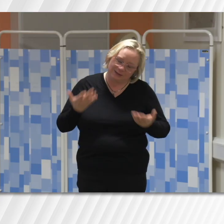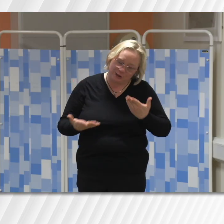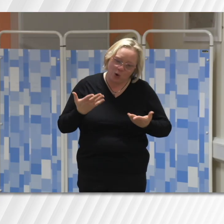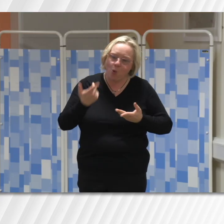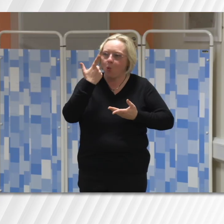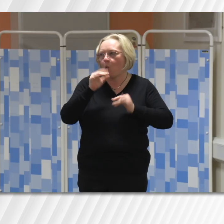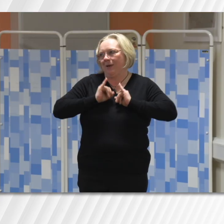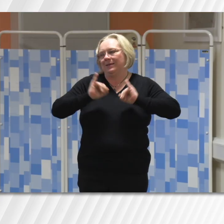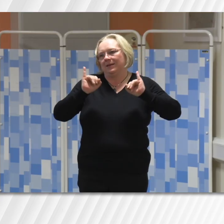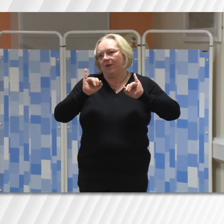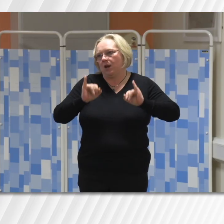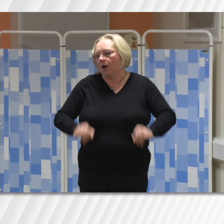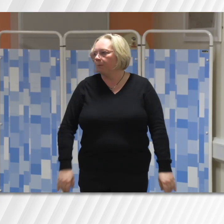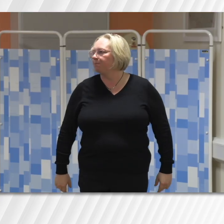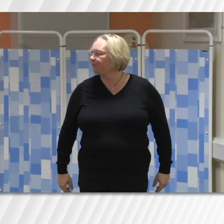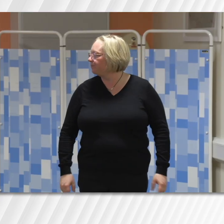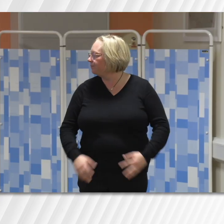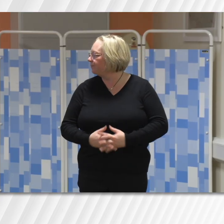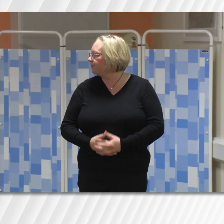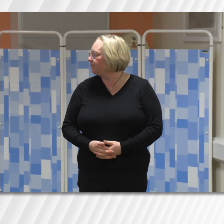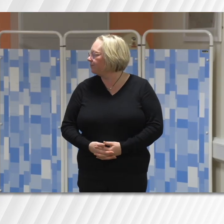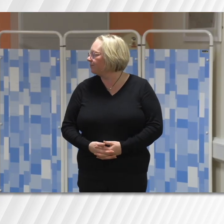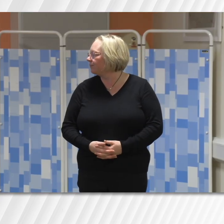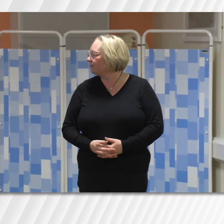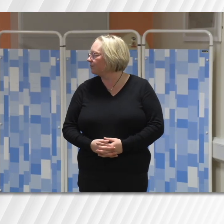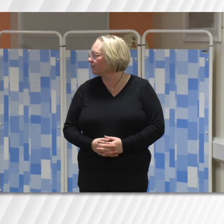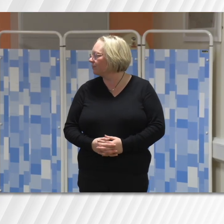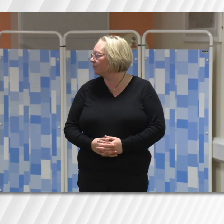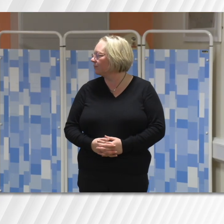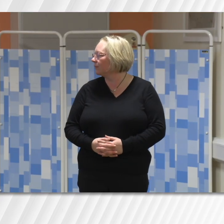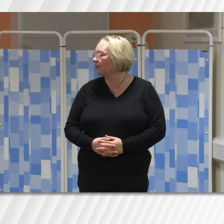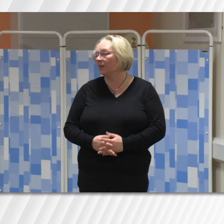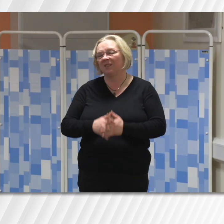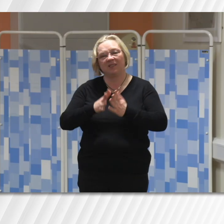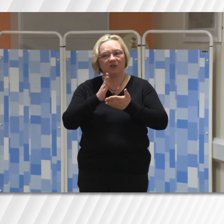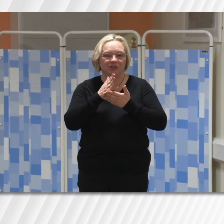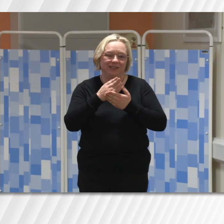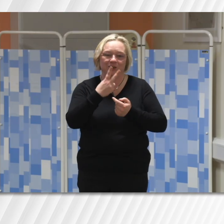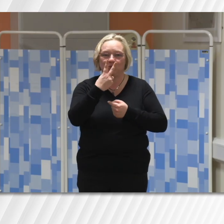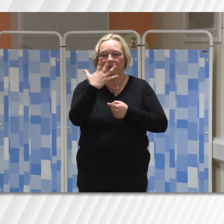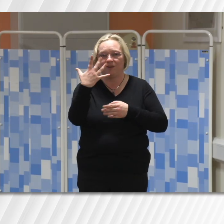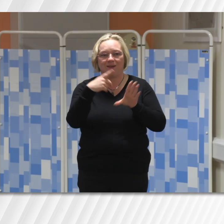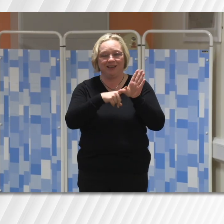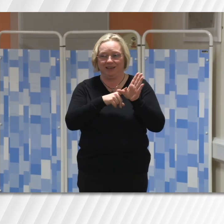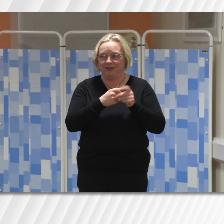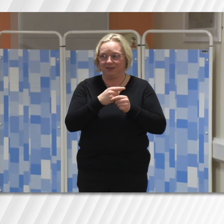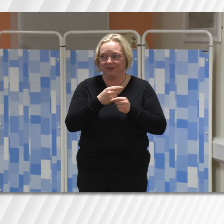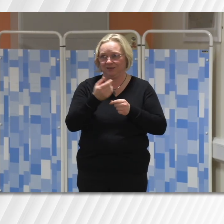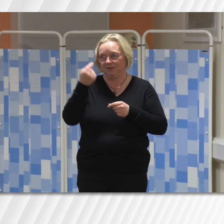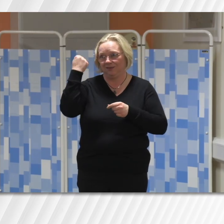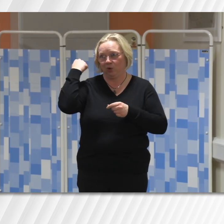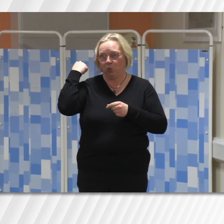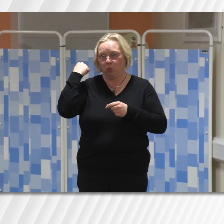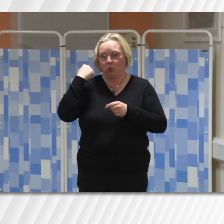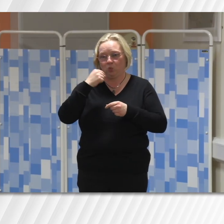well. So, and even 25 years ago, they didn't know anything about any of the genes, so it's all quite